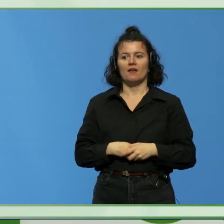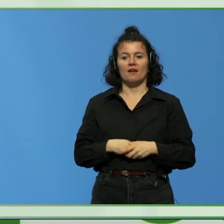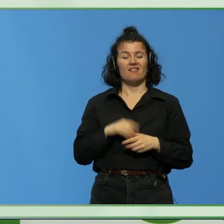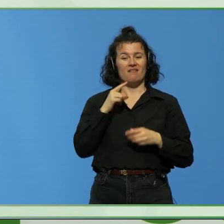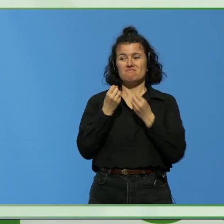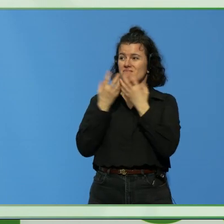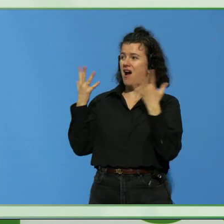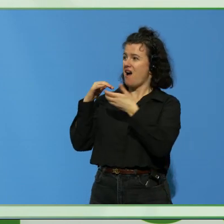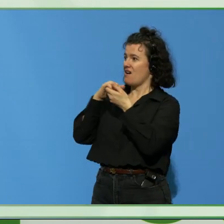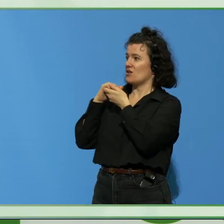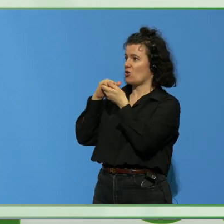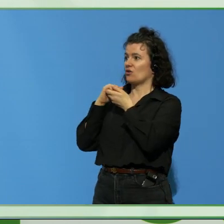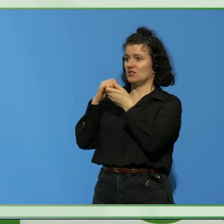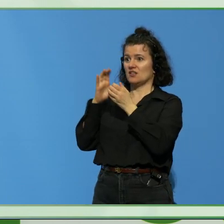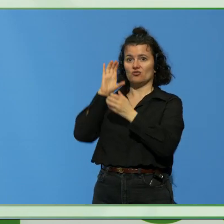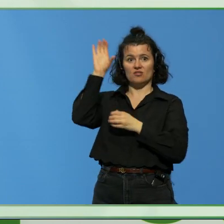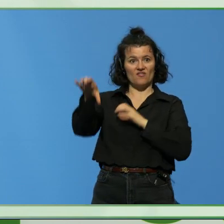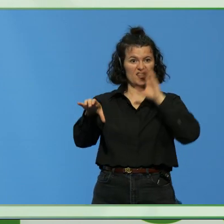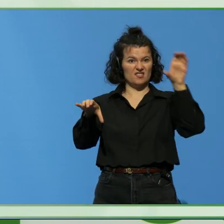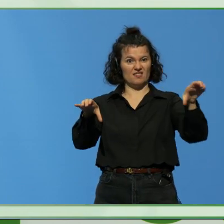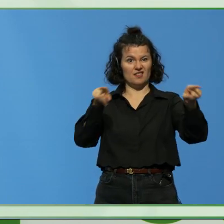that, in those two sectors.